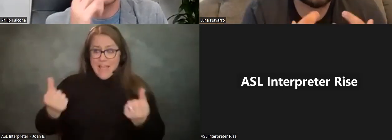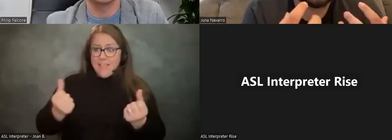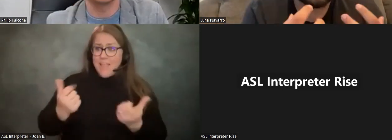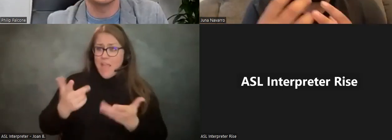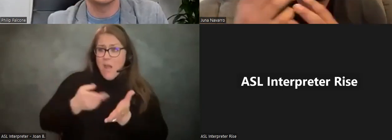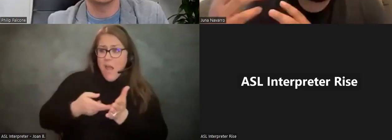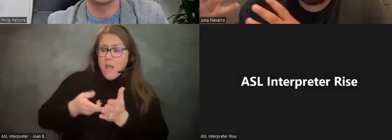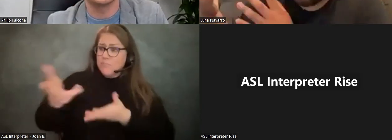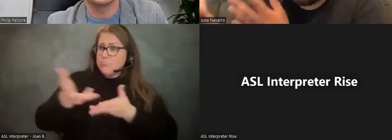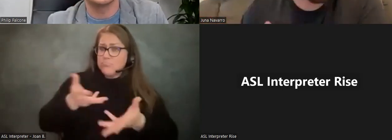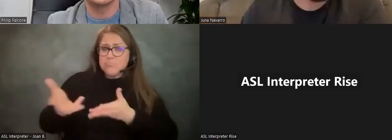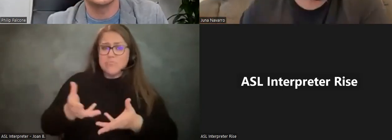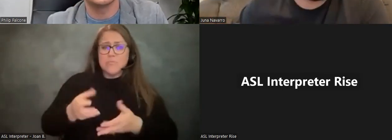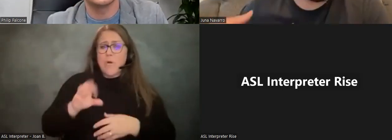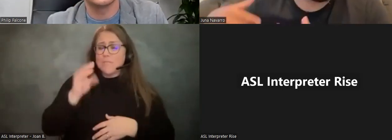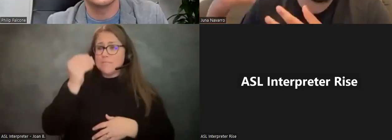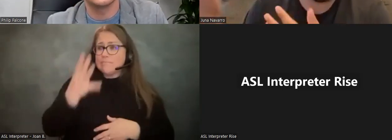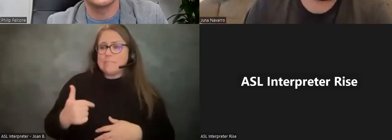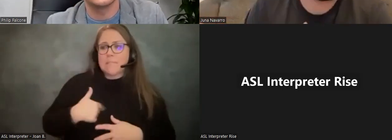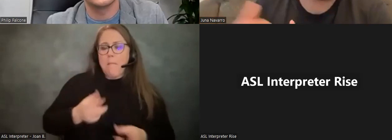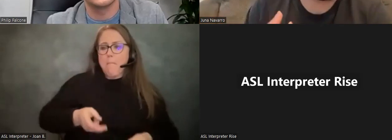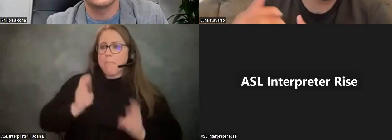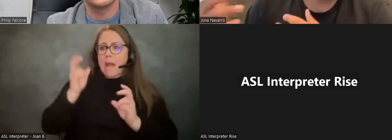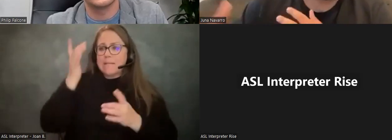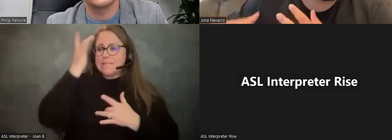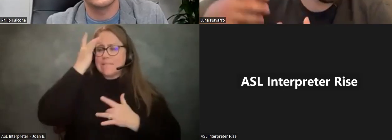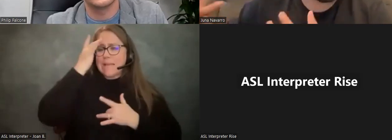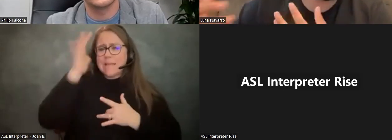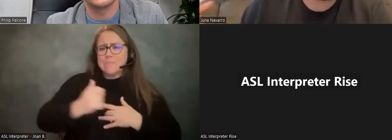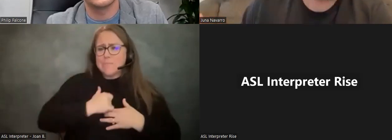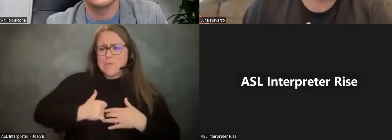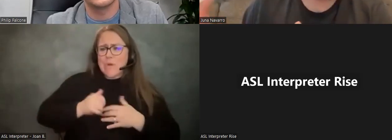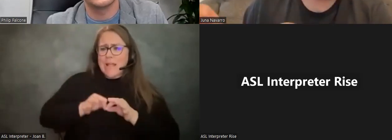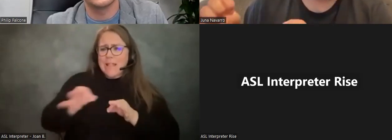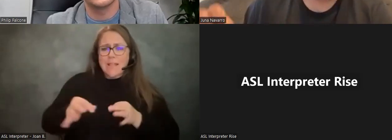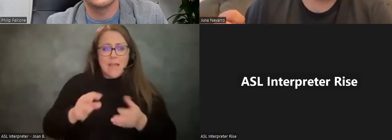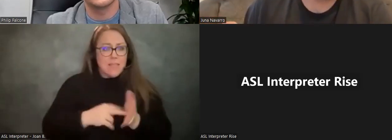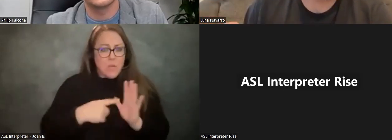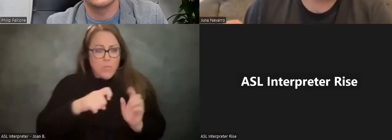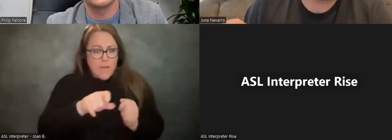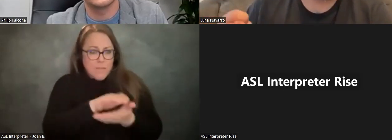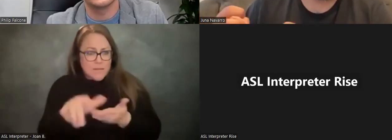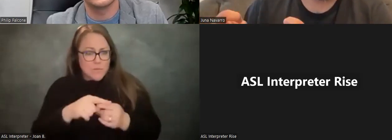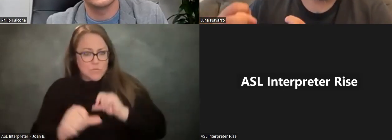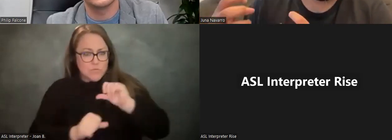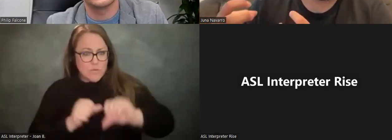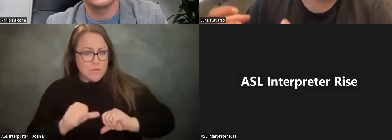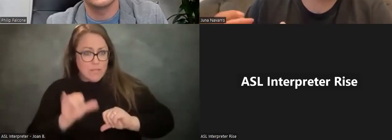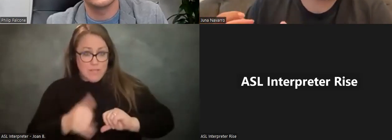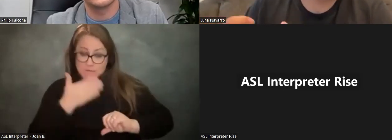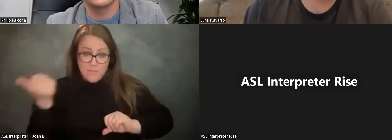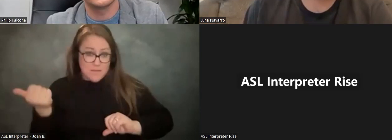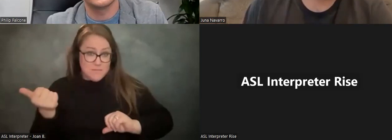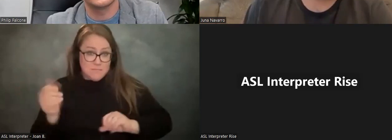like, hey, I got sick this week, I need a little bit of mercy, like, let's just be kind people. And I think that's the best